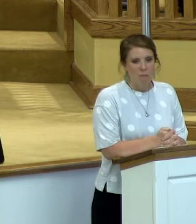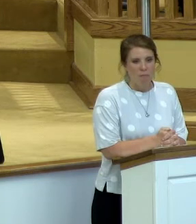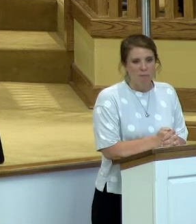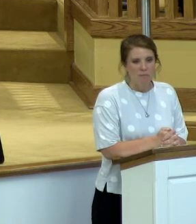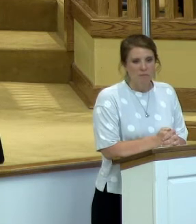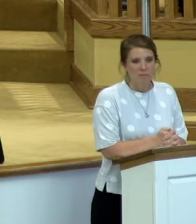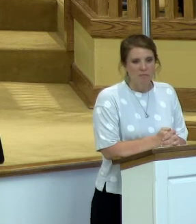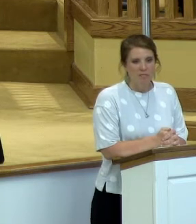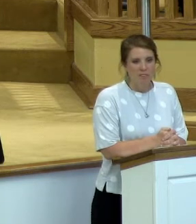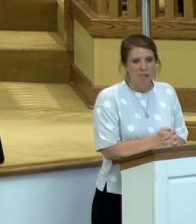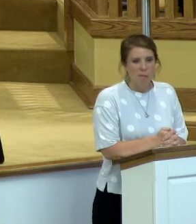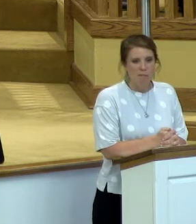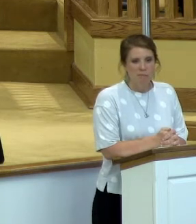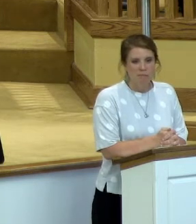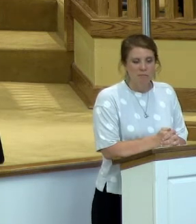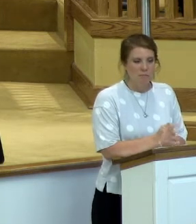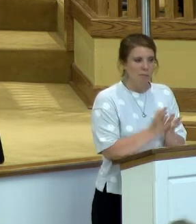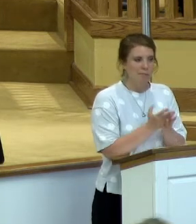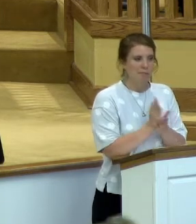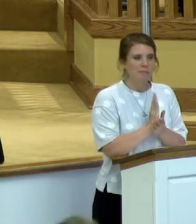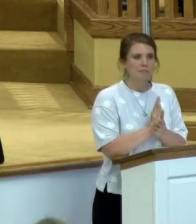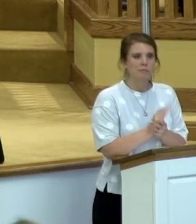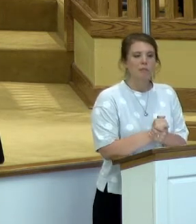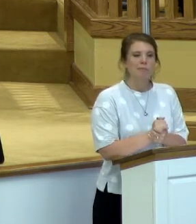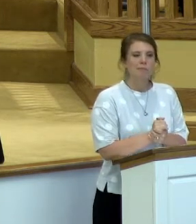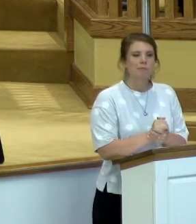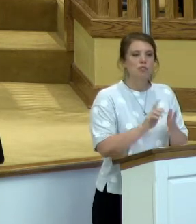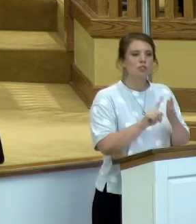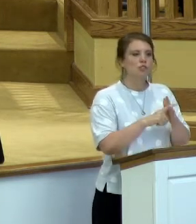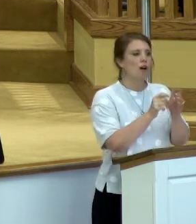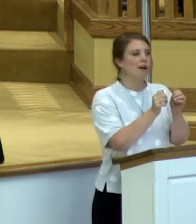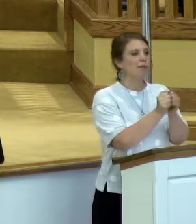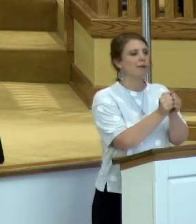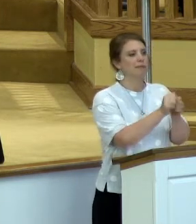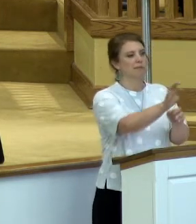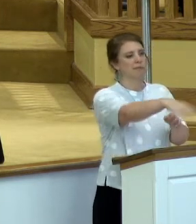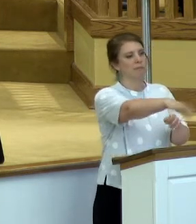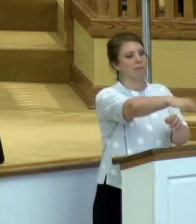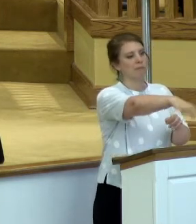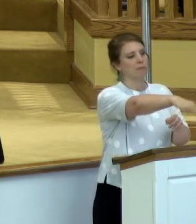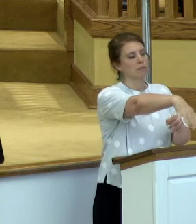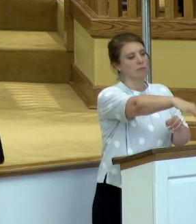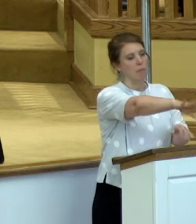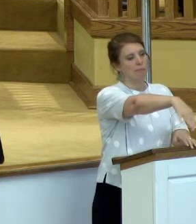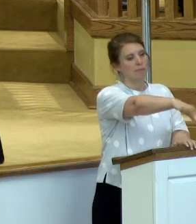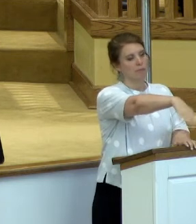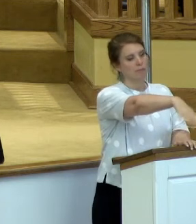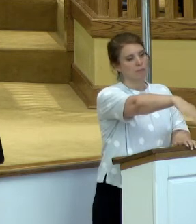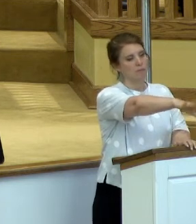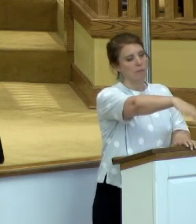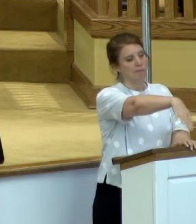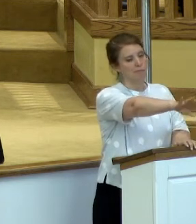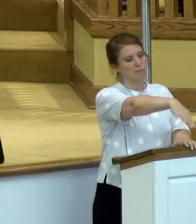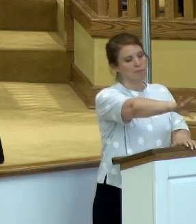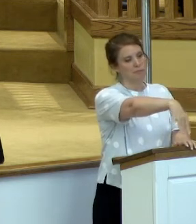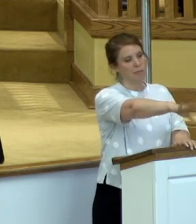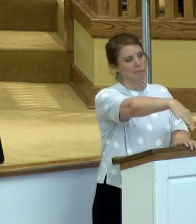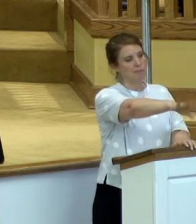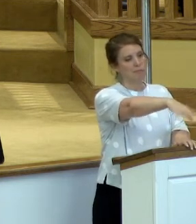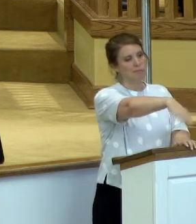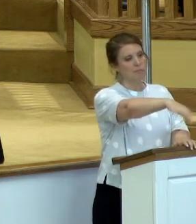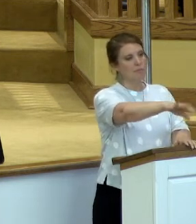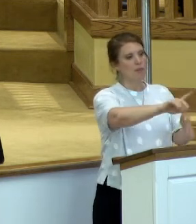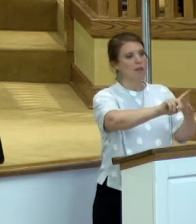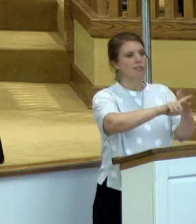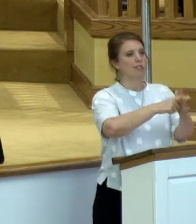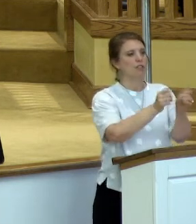Milk and tea, it was tough. All right, let's go ahead and start with the deaf this time, and then we'll go to the coffee,